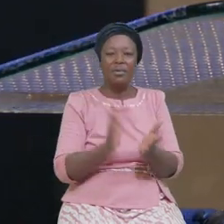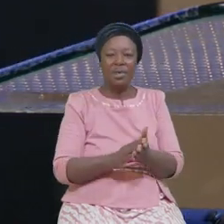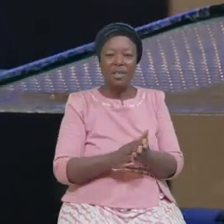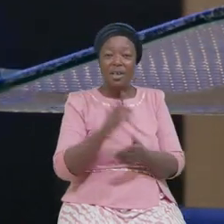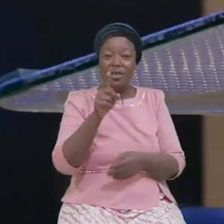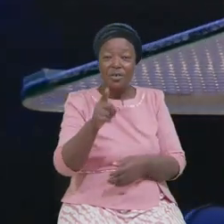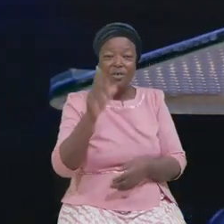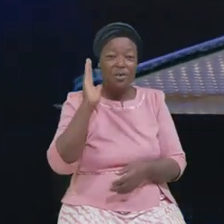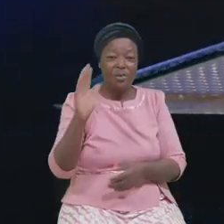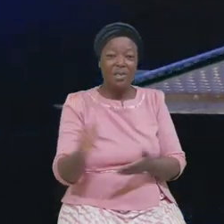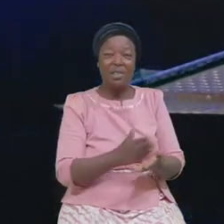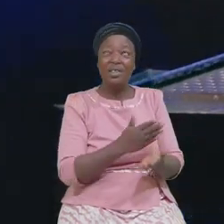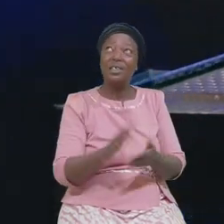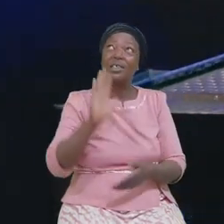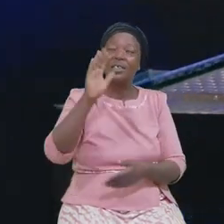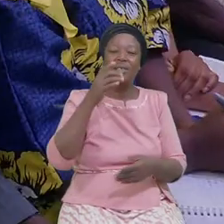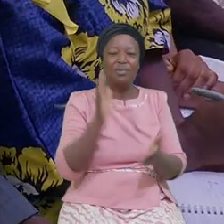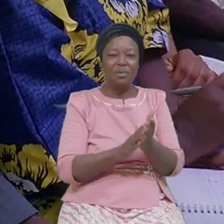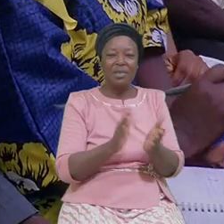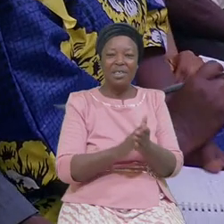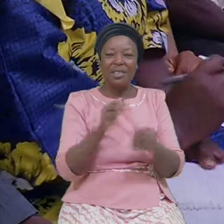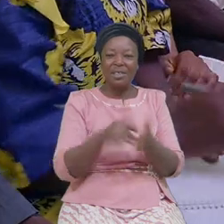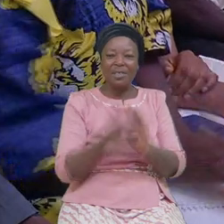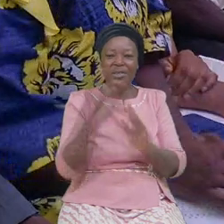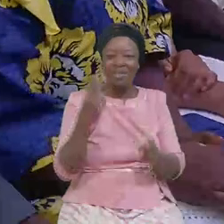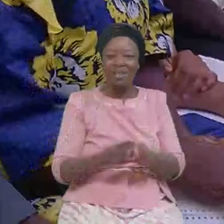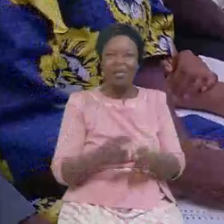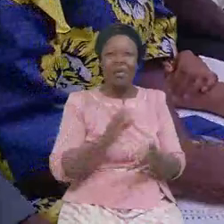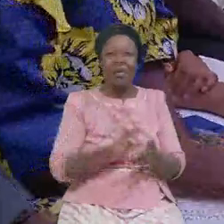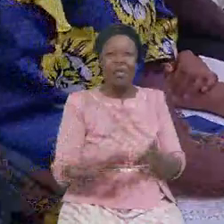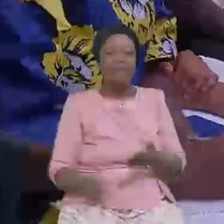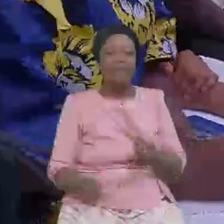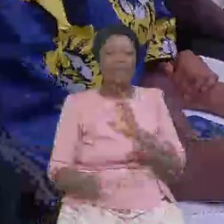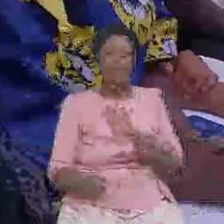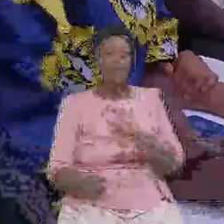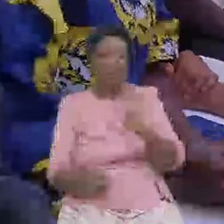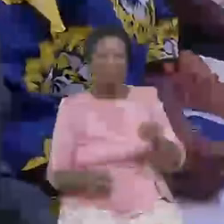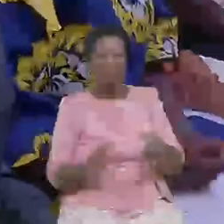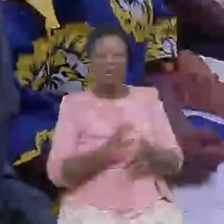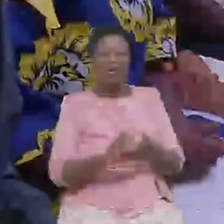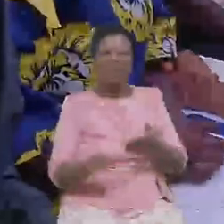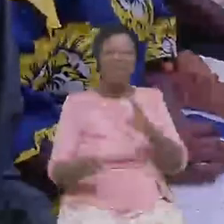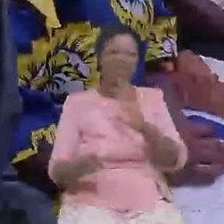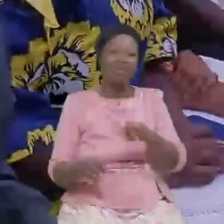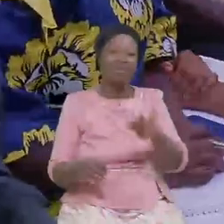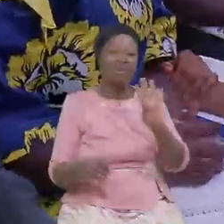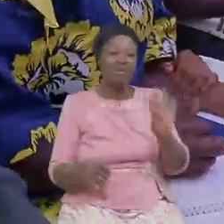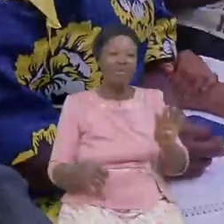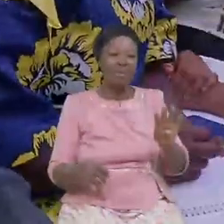will sing his praise. Look at verse 44. In verse 44,